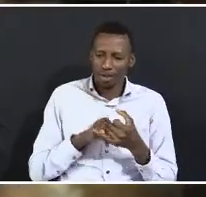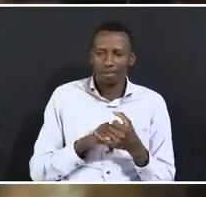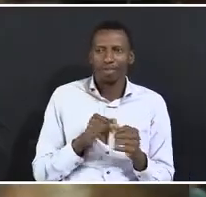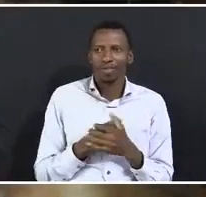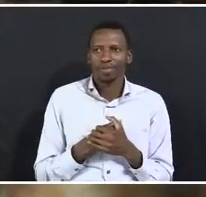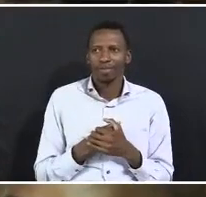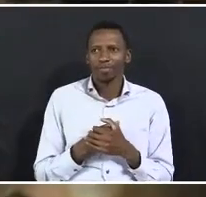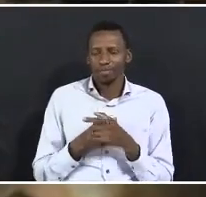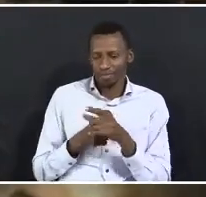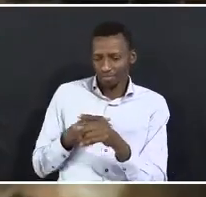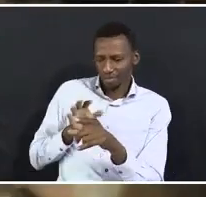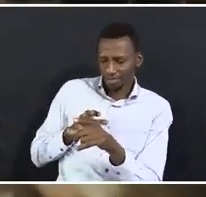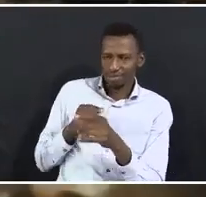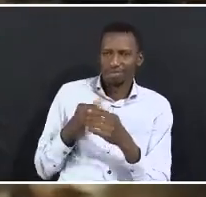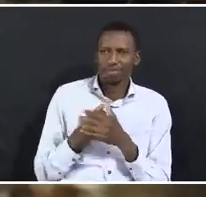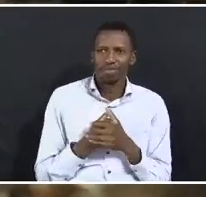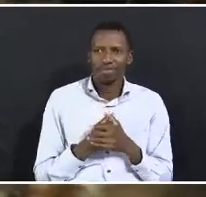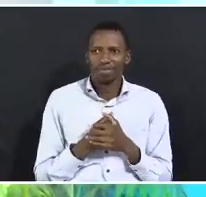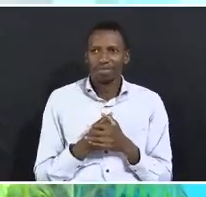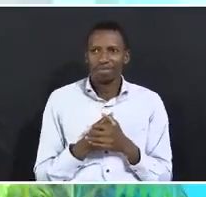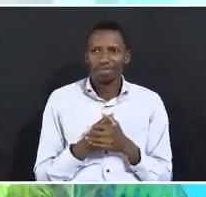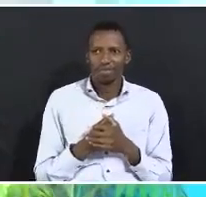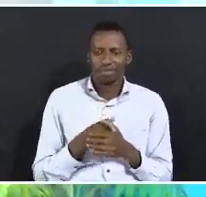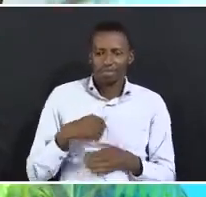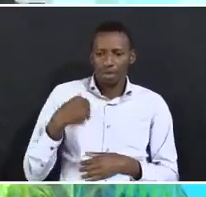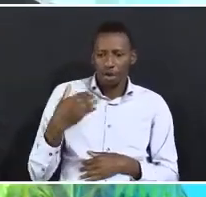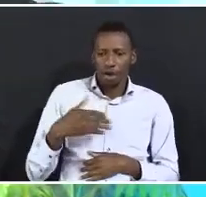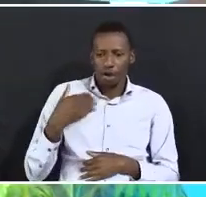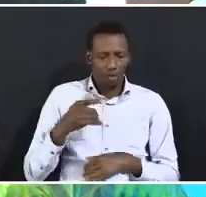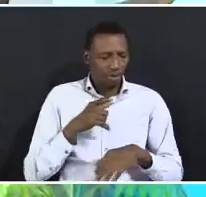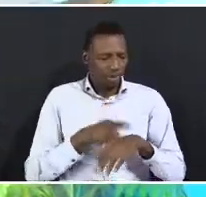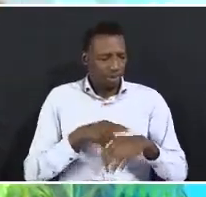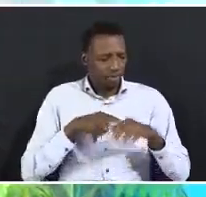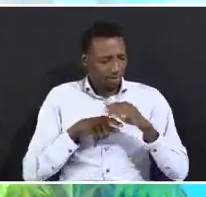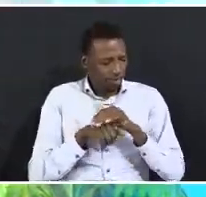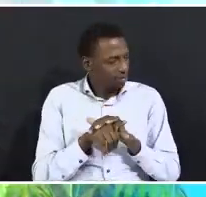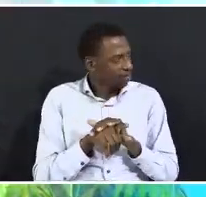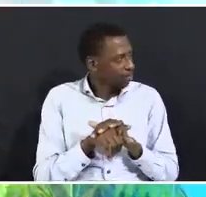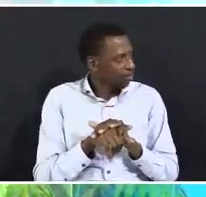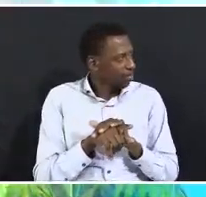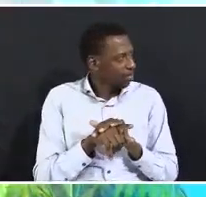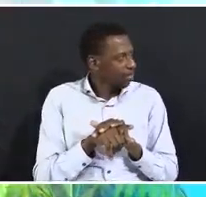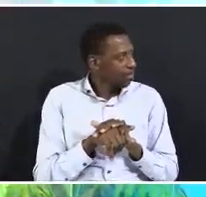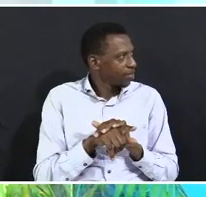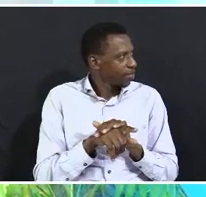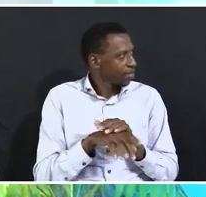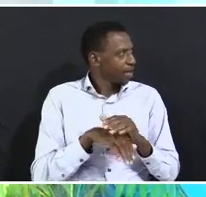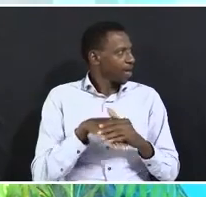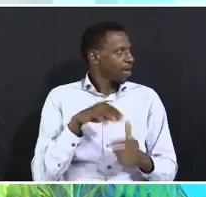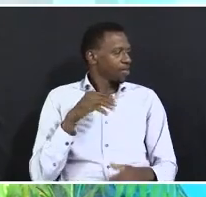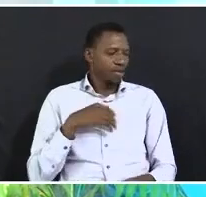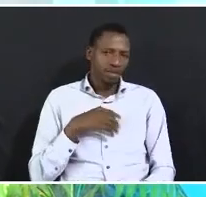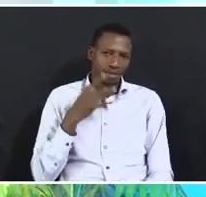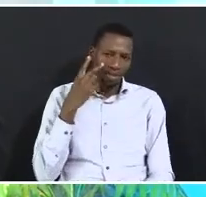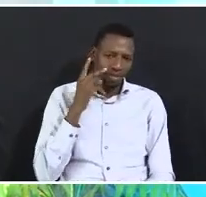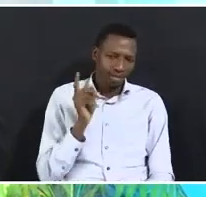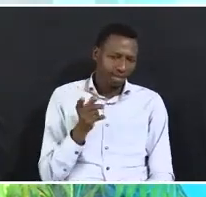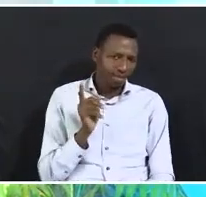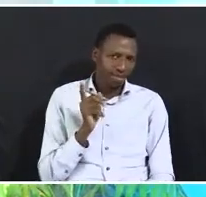So this lady, each and every time she goes in and she comes out, I could say this